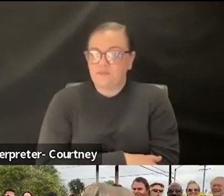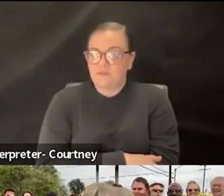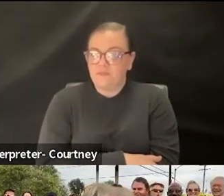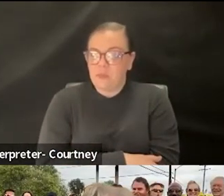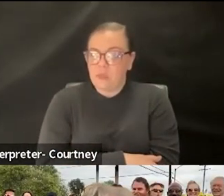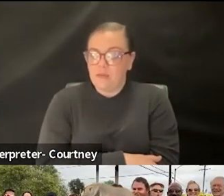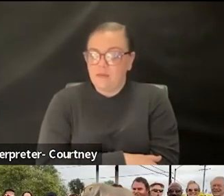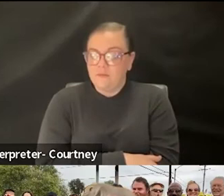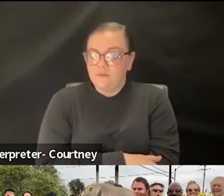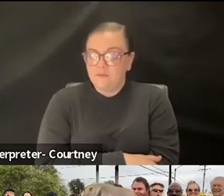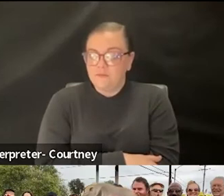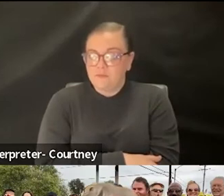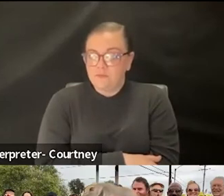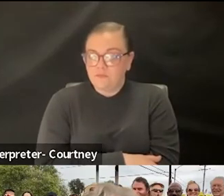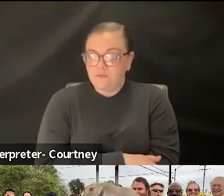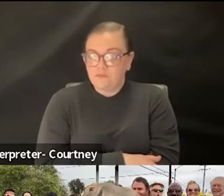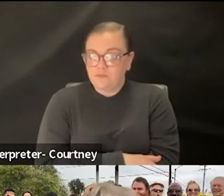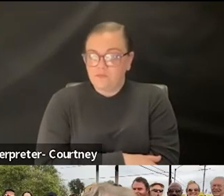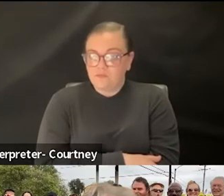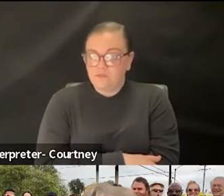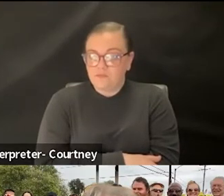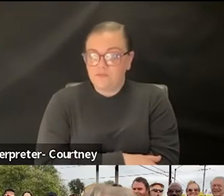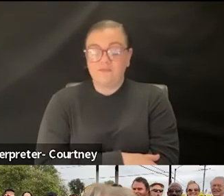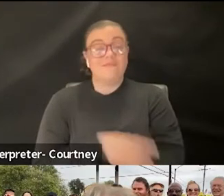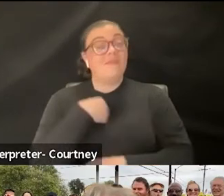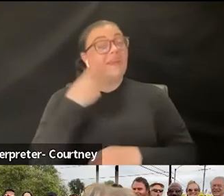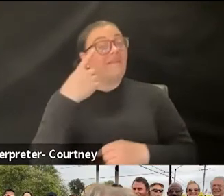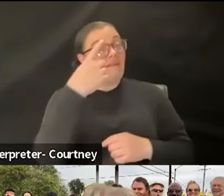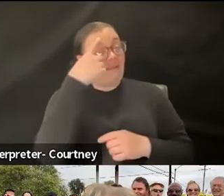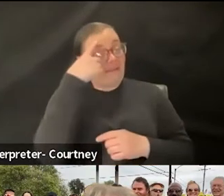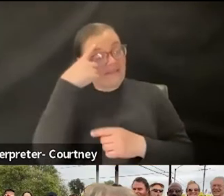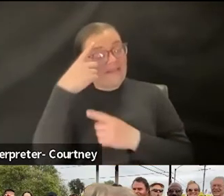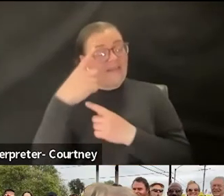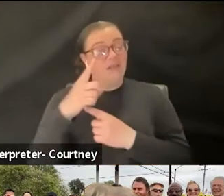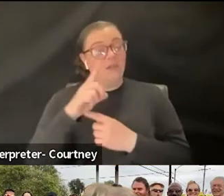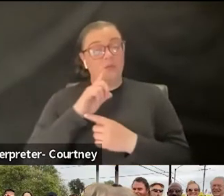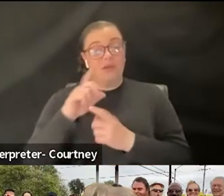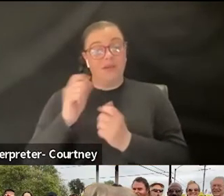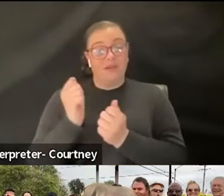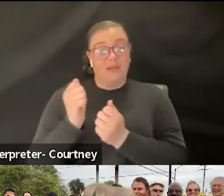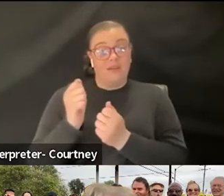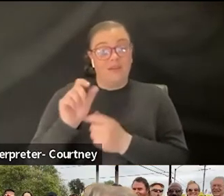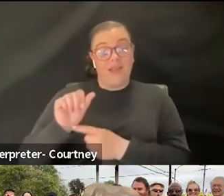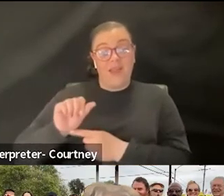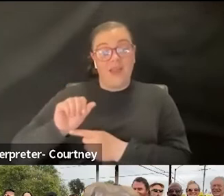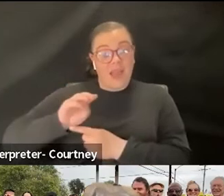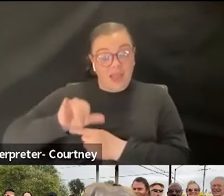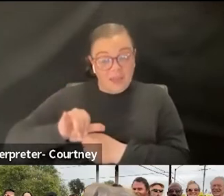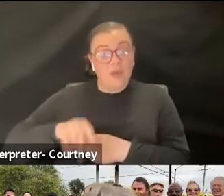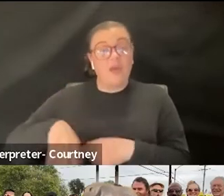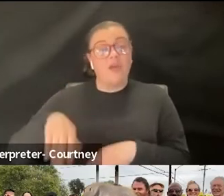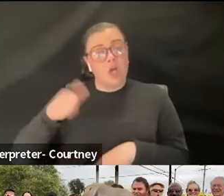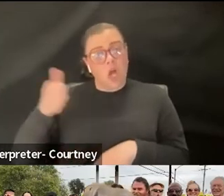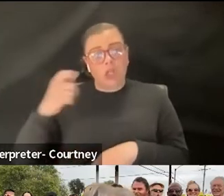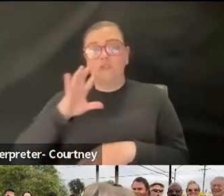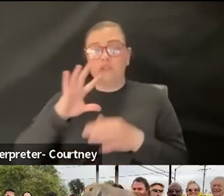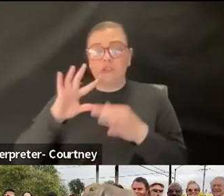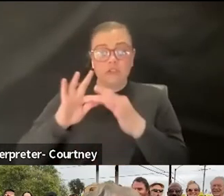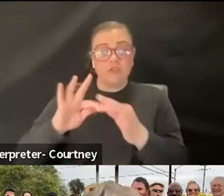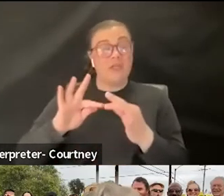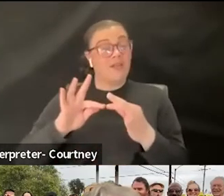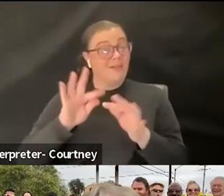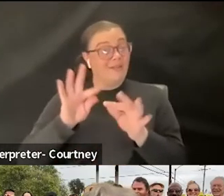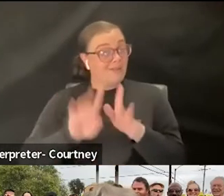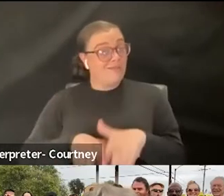is really the key advice, which is to begin with one-on-one conversations, real honest